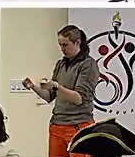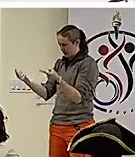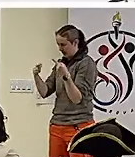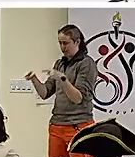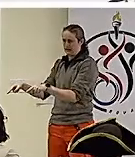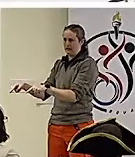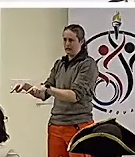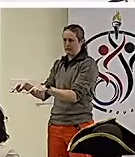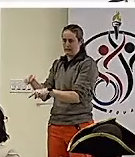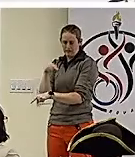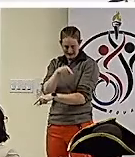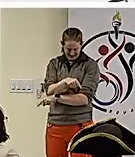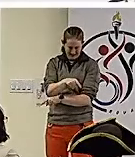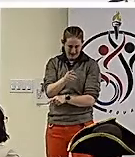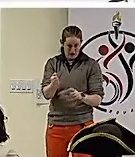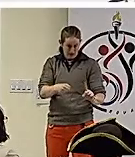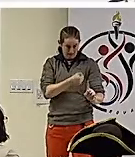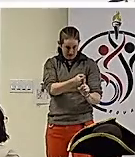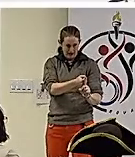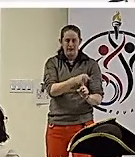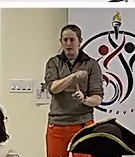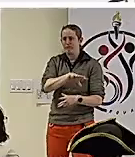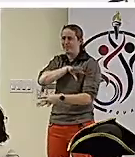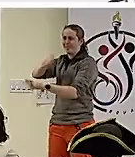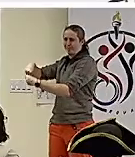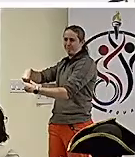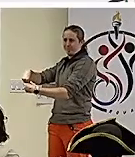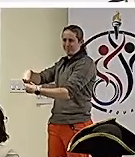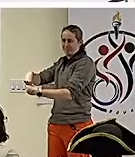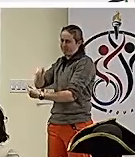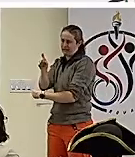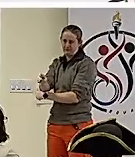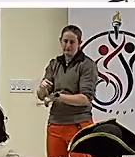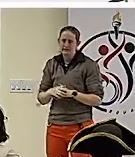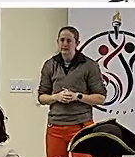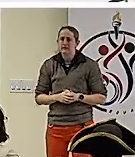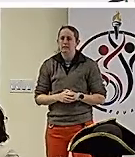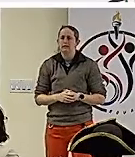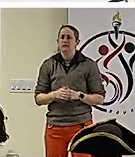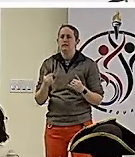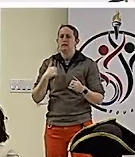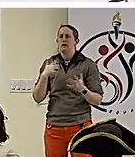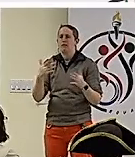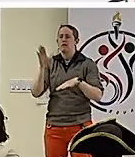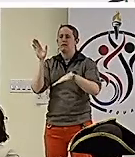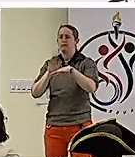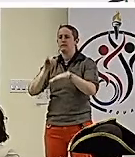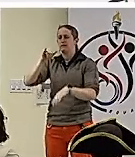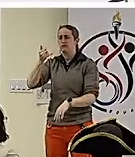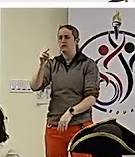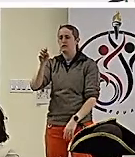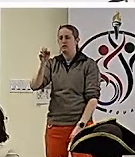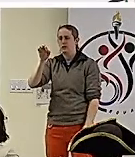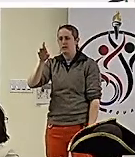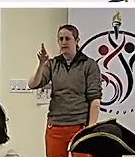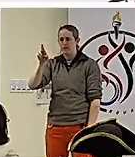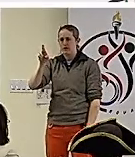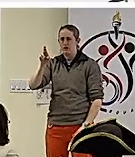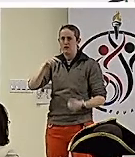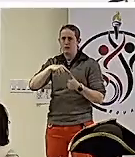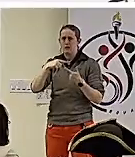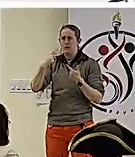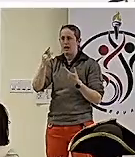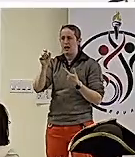people and their communities. I would like to take this moment to invite Jennifer, Heather, and